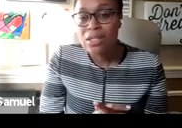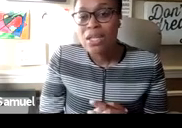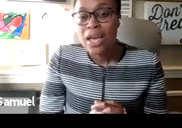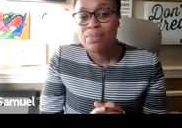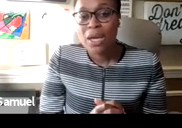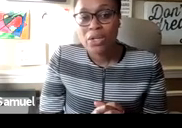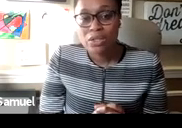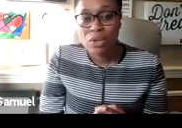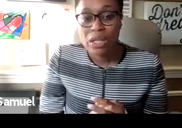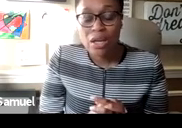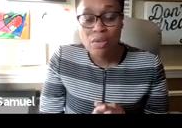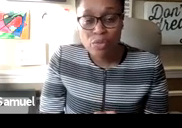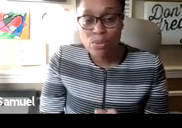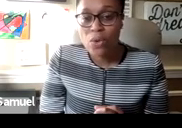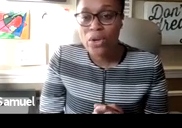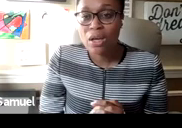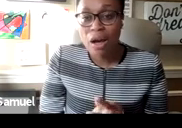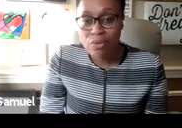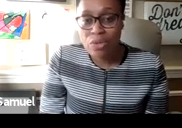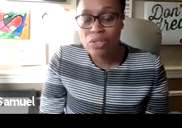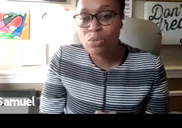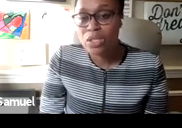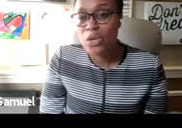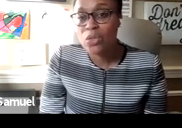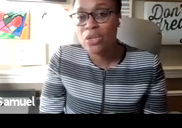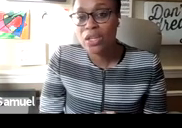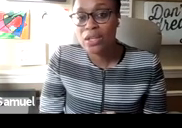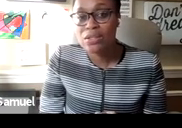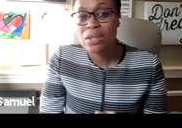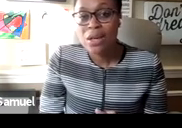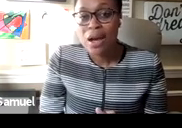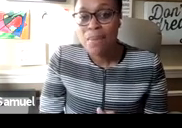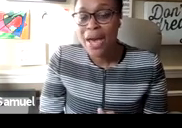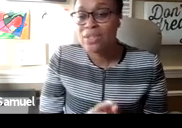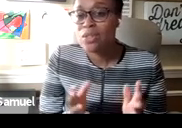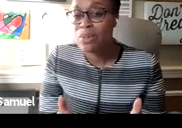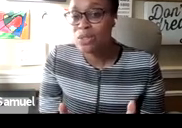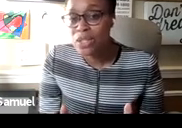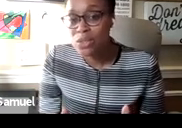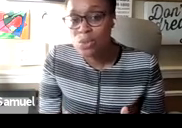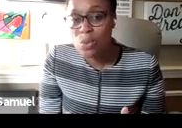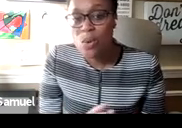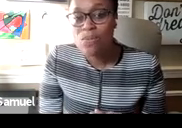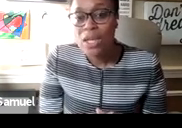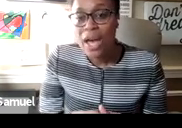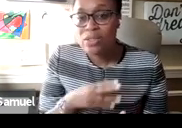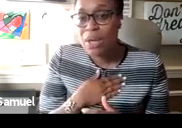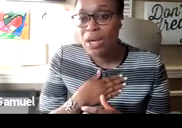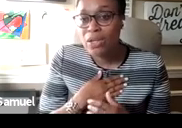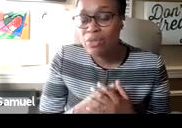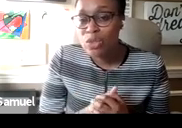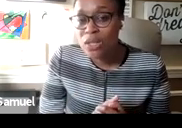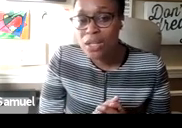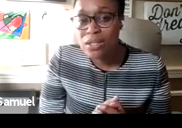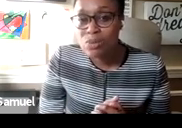of parents and parents feeling comfortable and confident to return their kids back to the building and school.